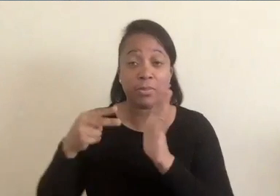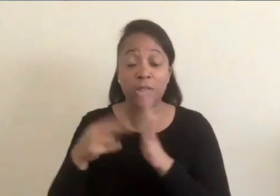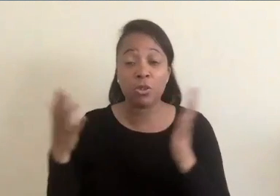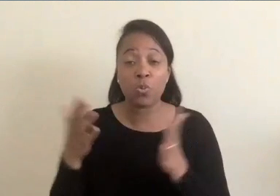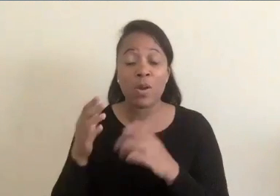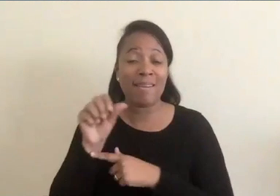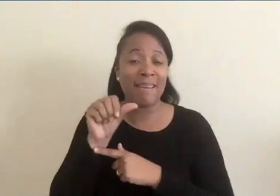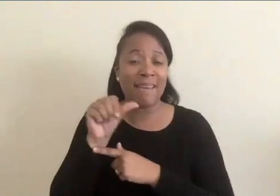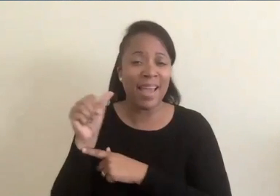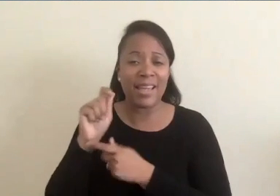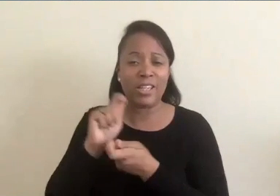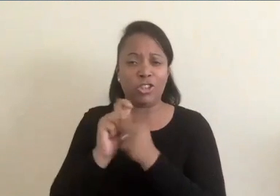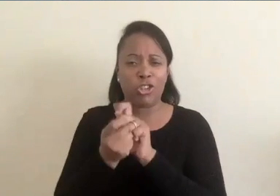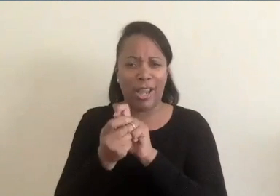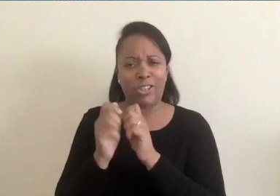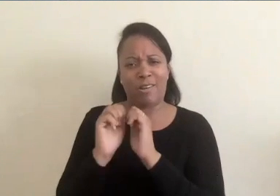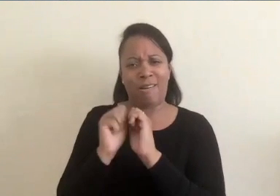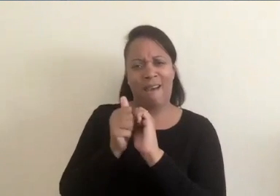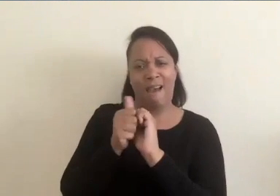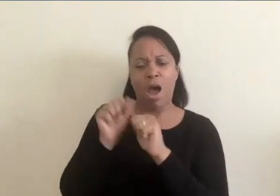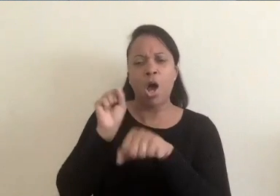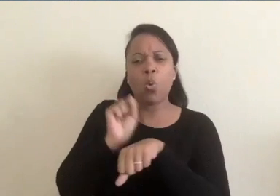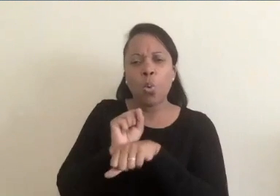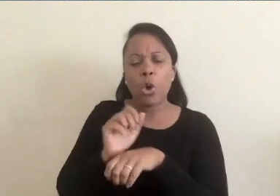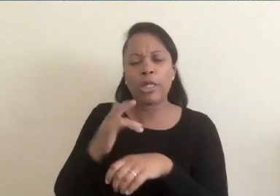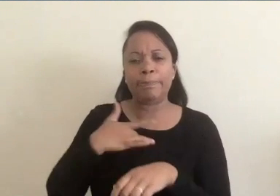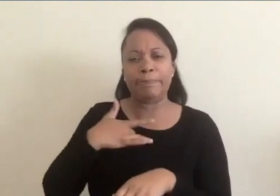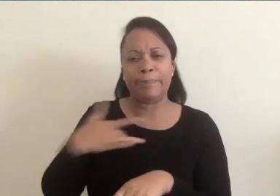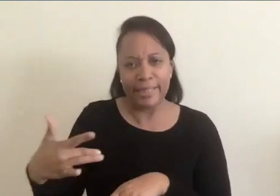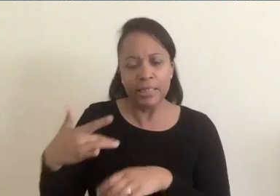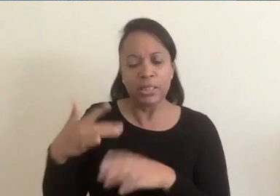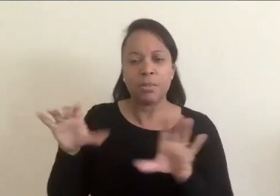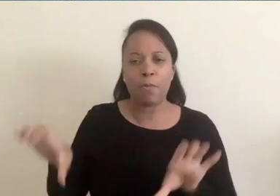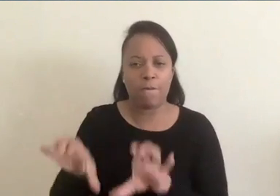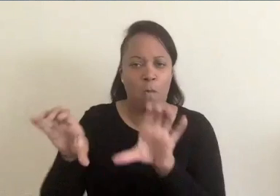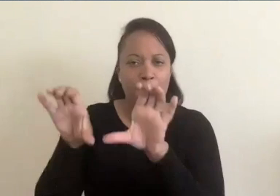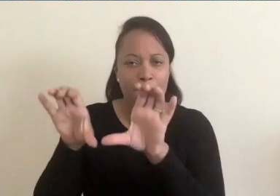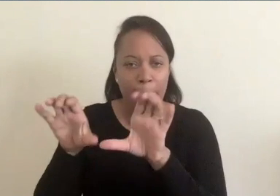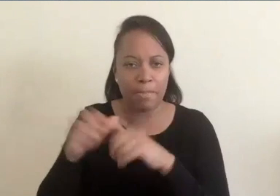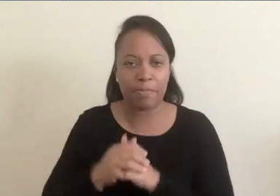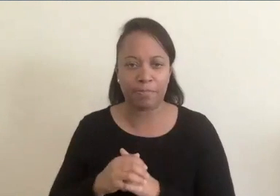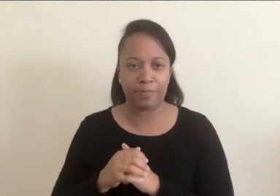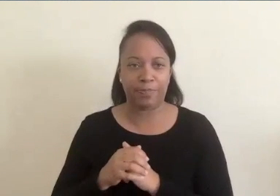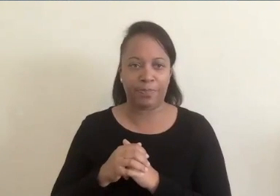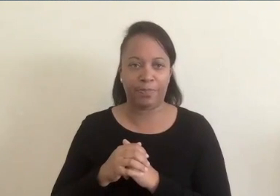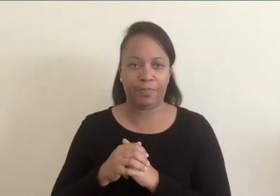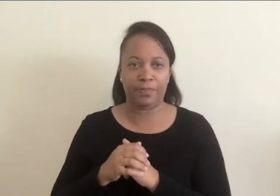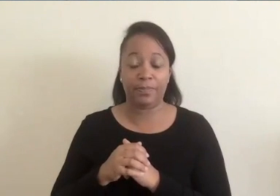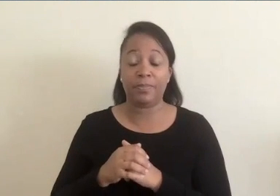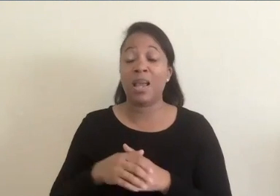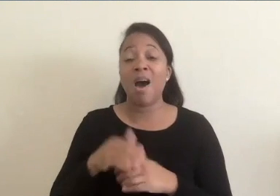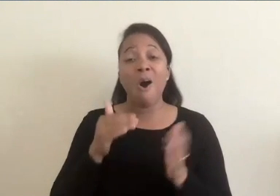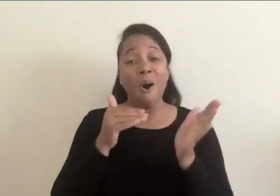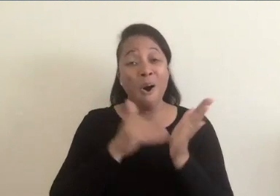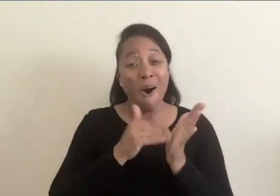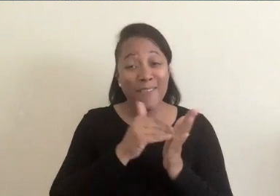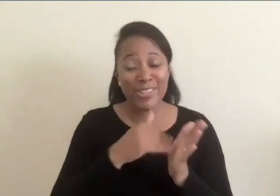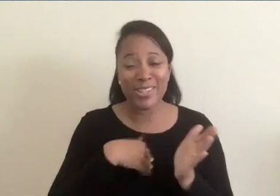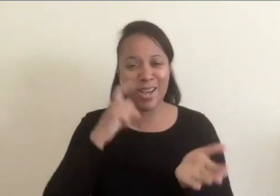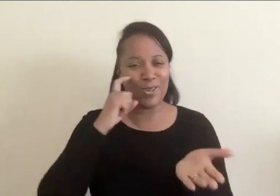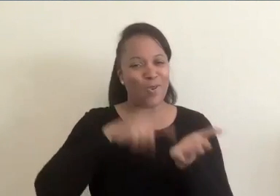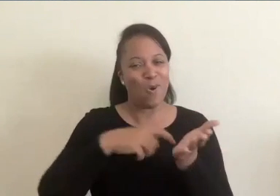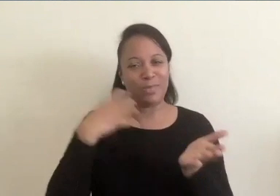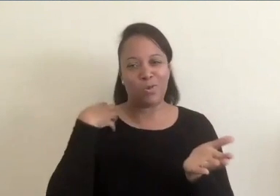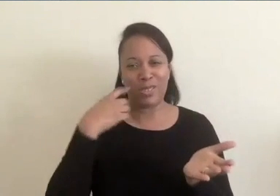can be any change in the way work is usually performed. Many times I hear employers